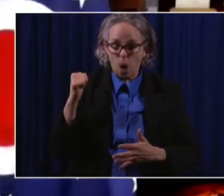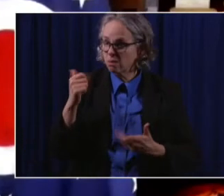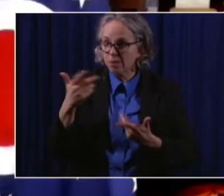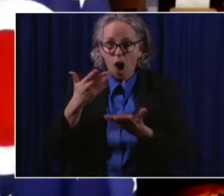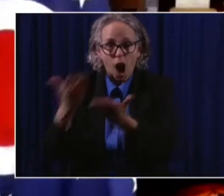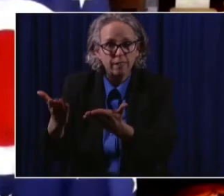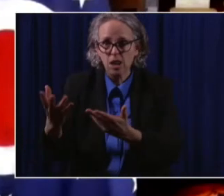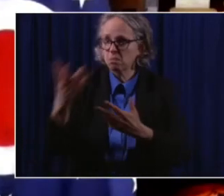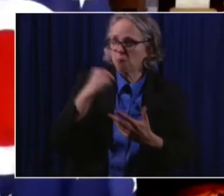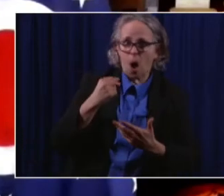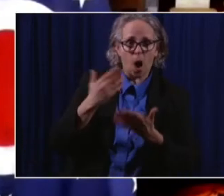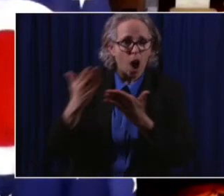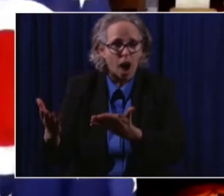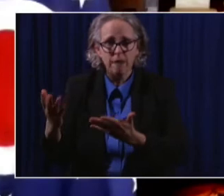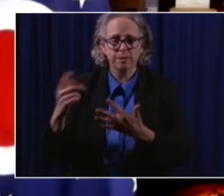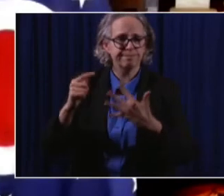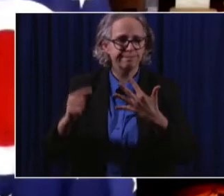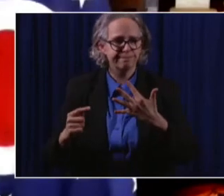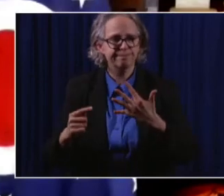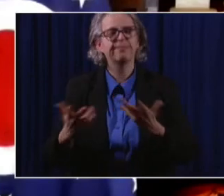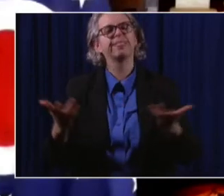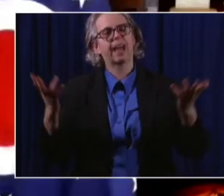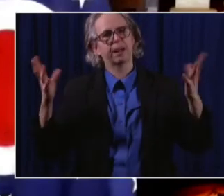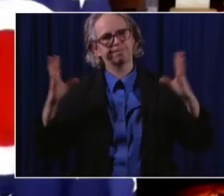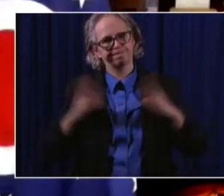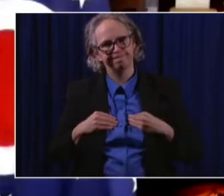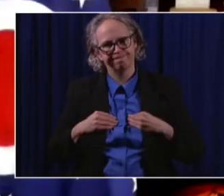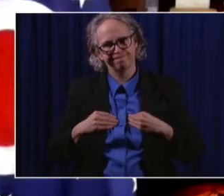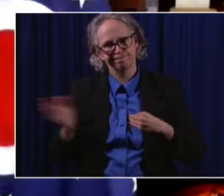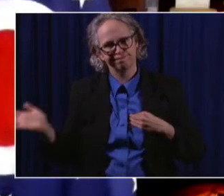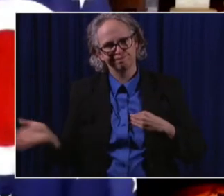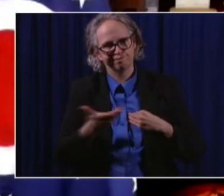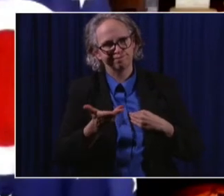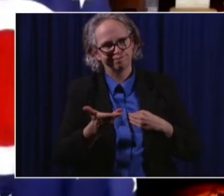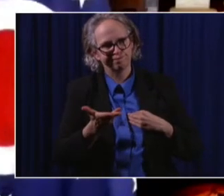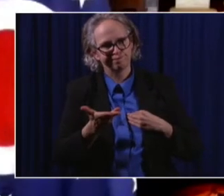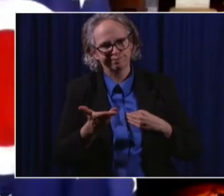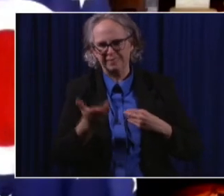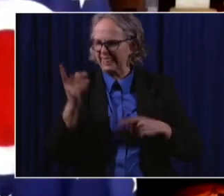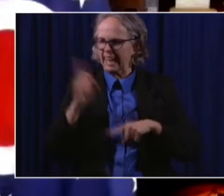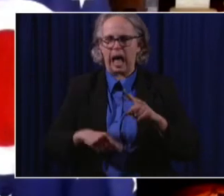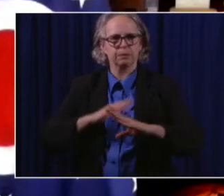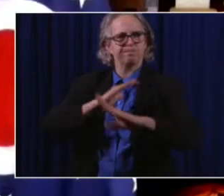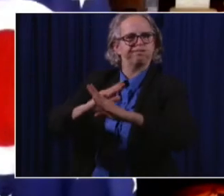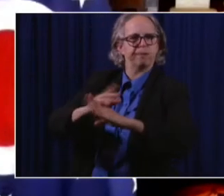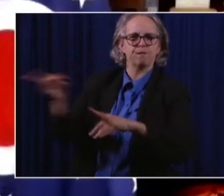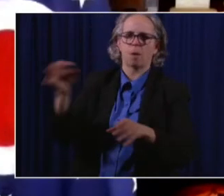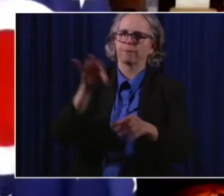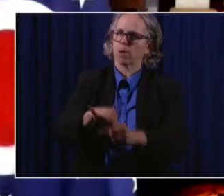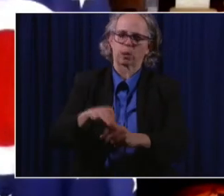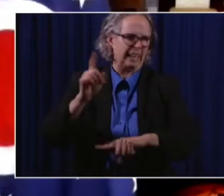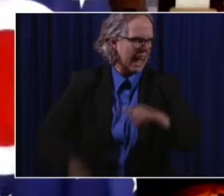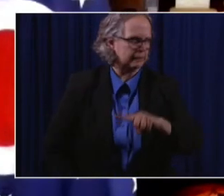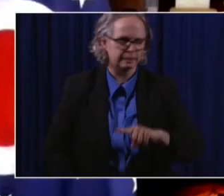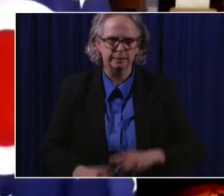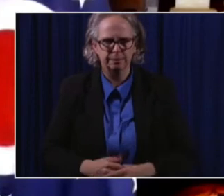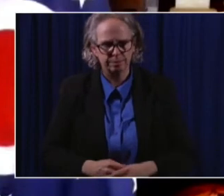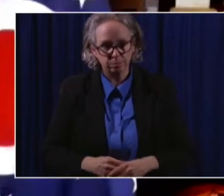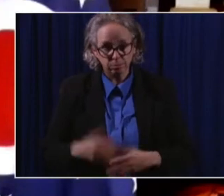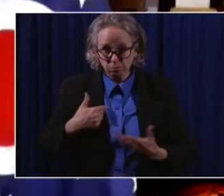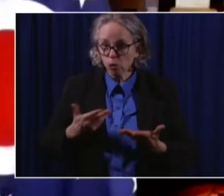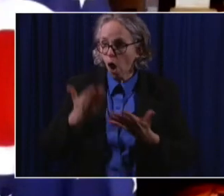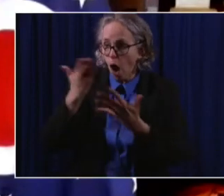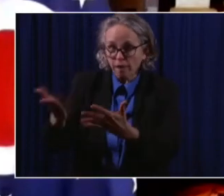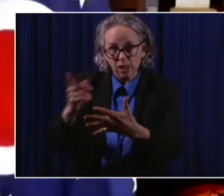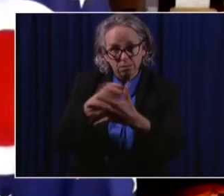for trying to get somebody to cast a vote in a safer manner, then they would just allow